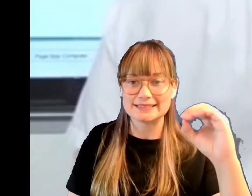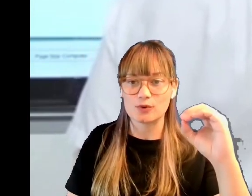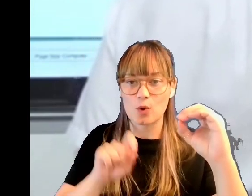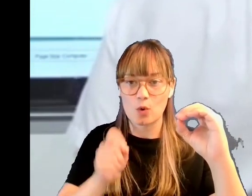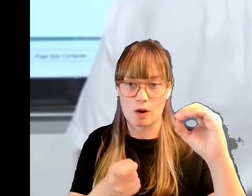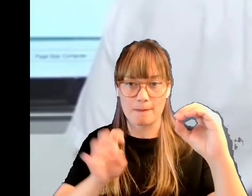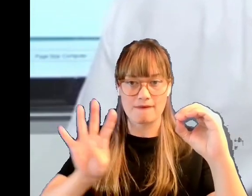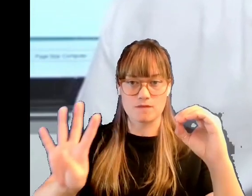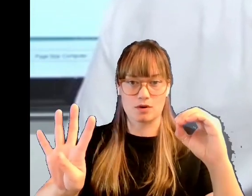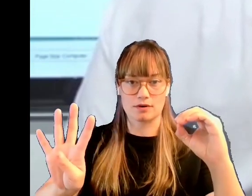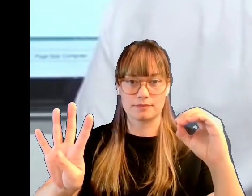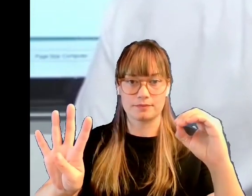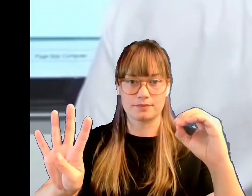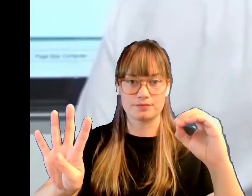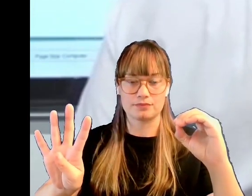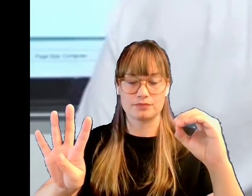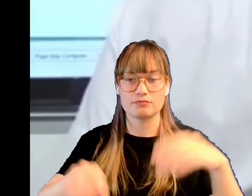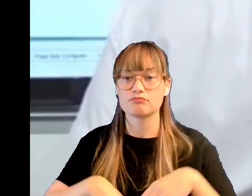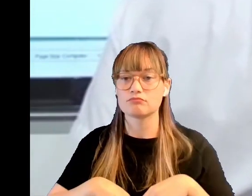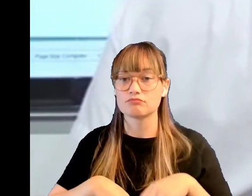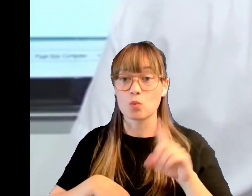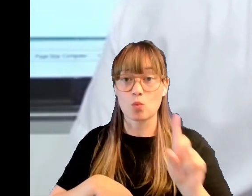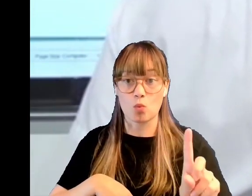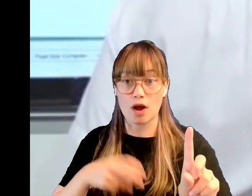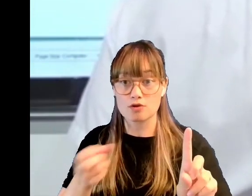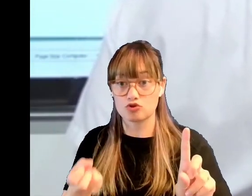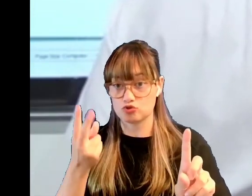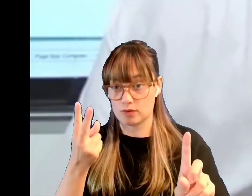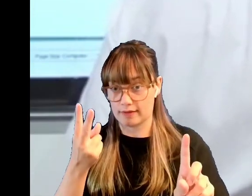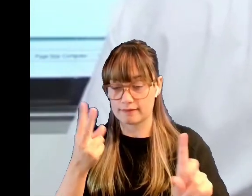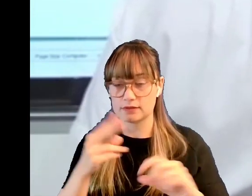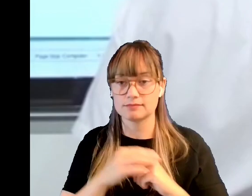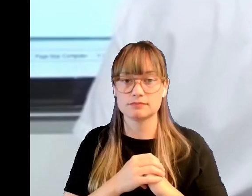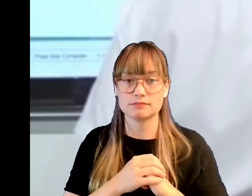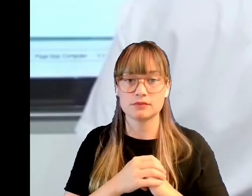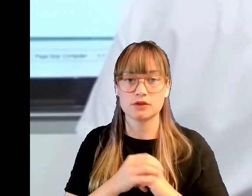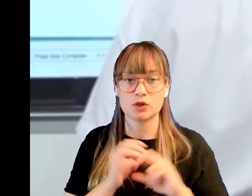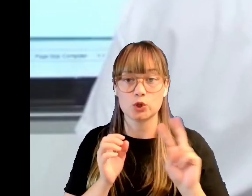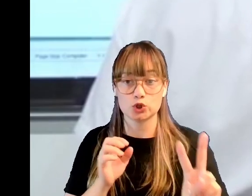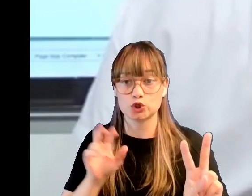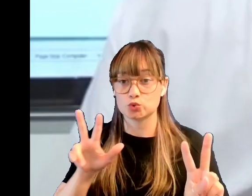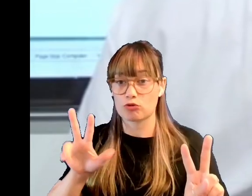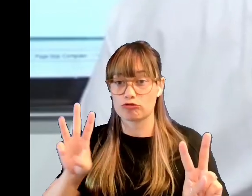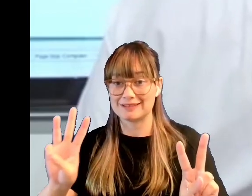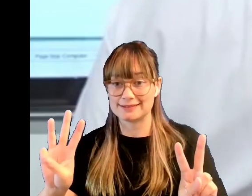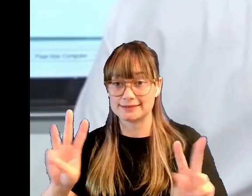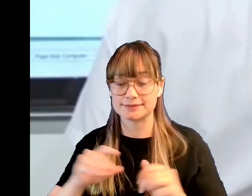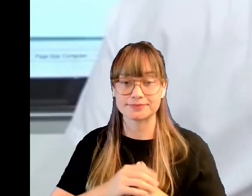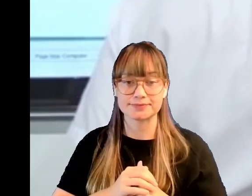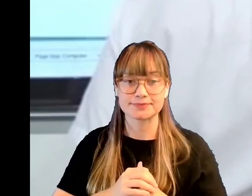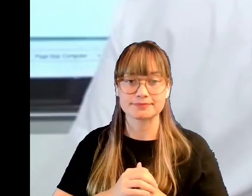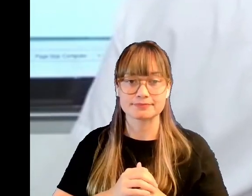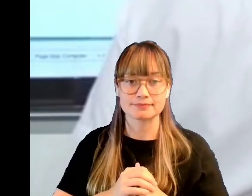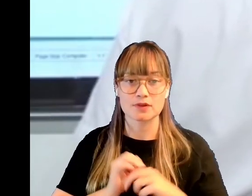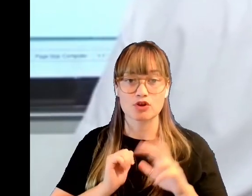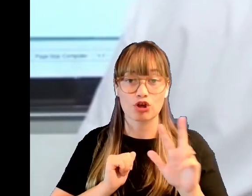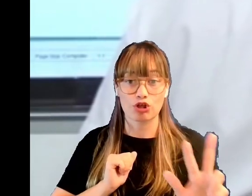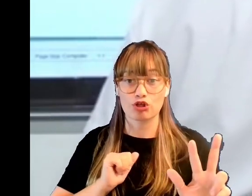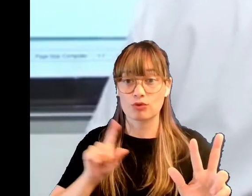0, 4, 1, 12, 2, 36,